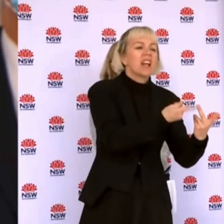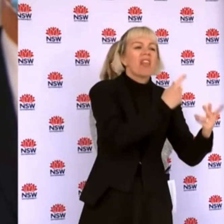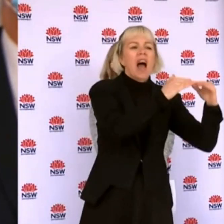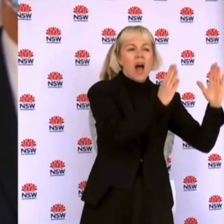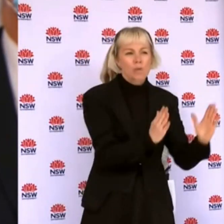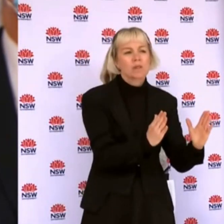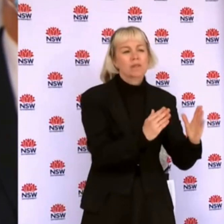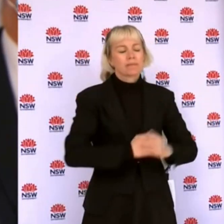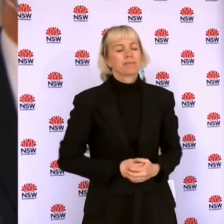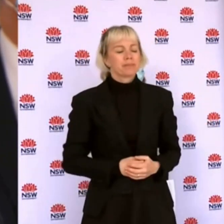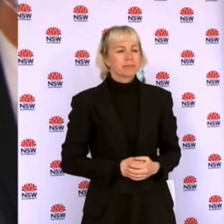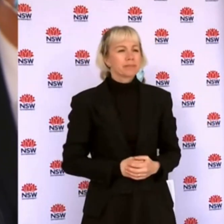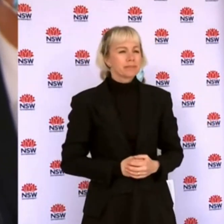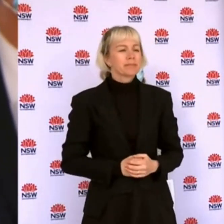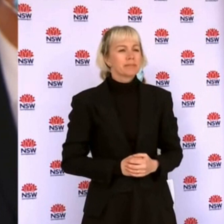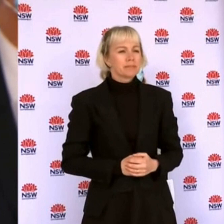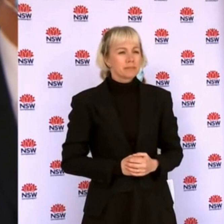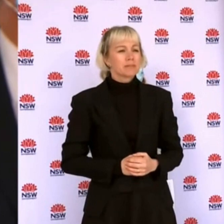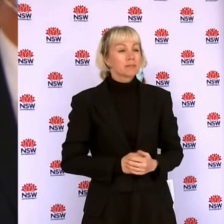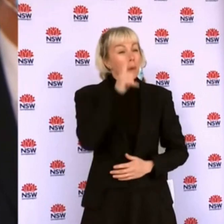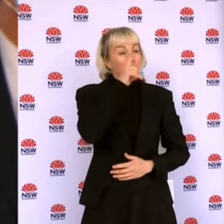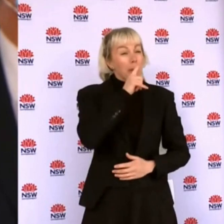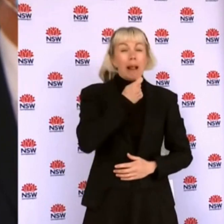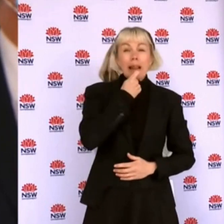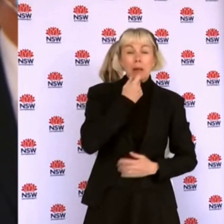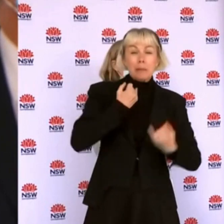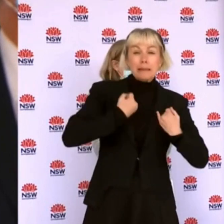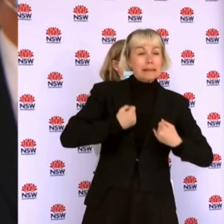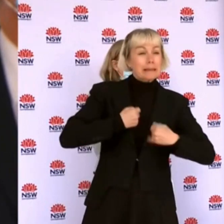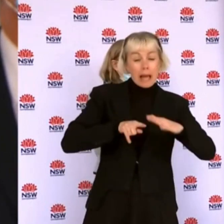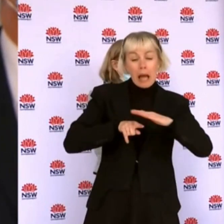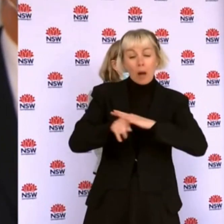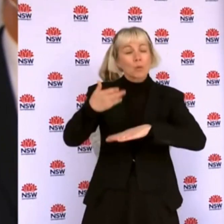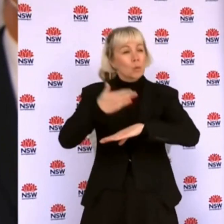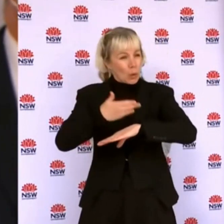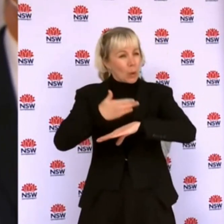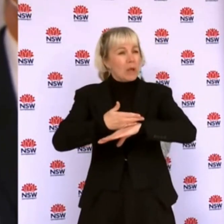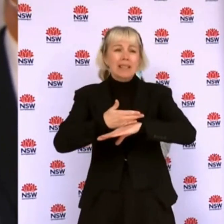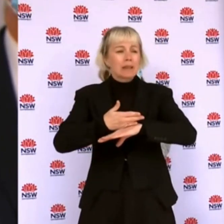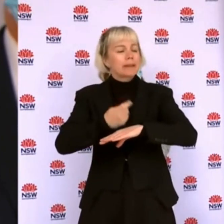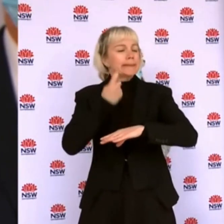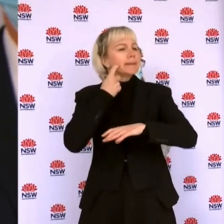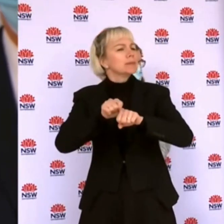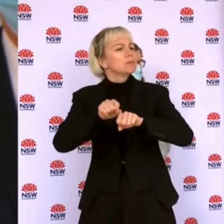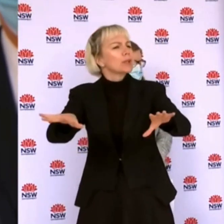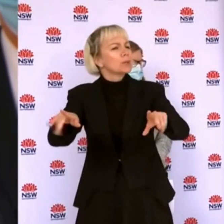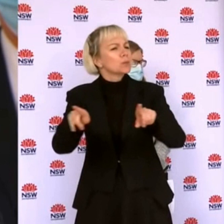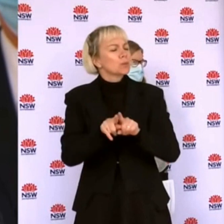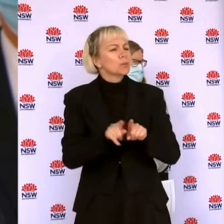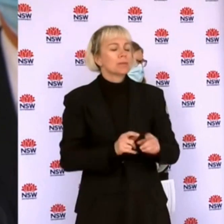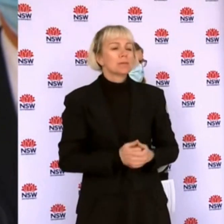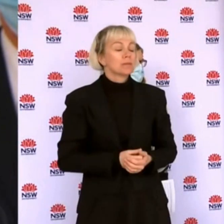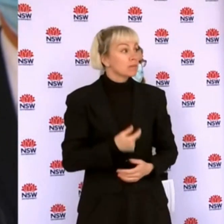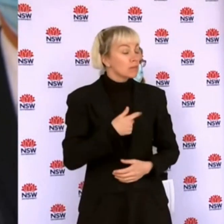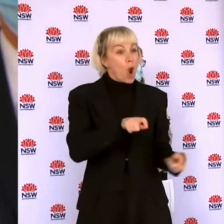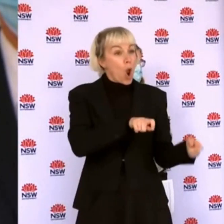greatest causes for where we see the rates of community transmission at the moment. We don't want to prolong the lockdown.